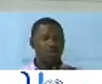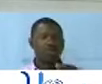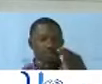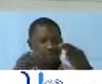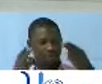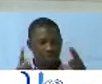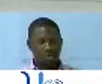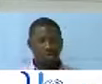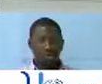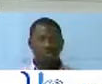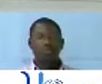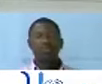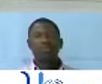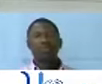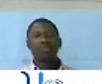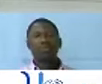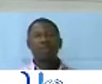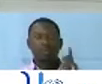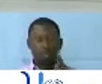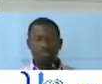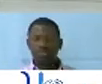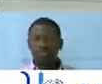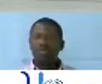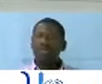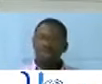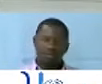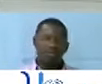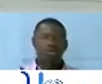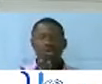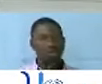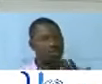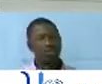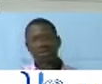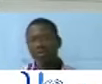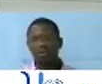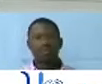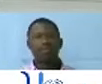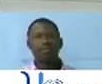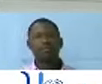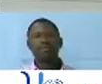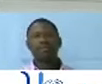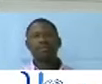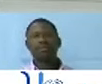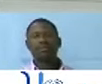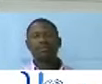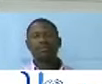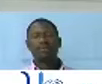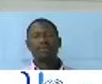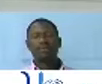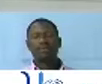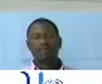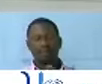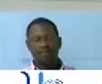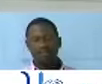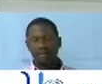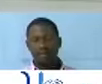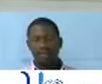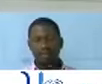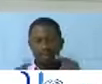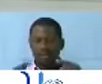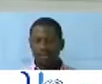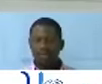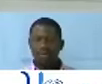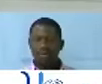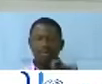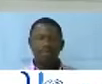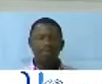pour ar nak loi bi. I enjoyed. Ñu dal dinañ ci nekk liko banexu. End of quote. Fala nak tinka yi nga